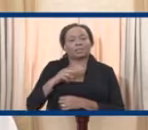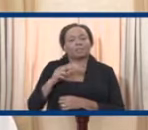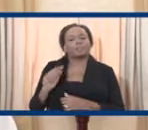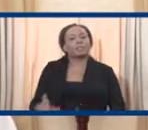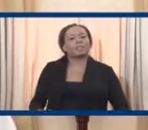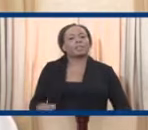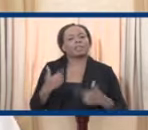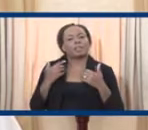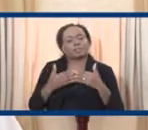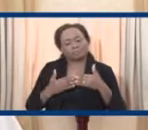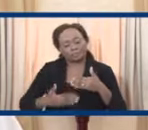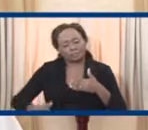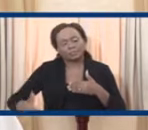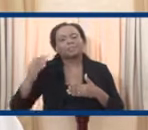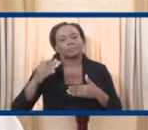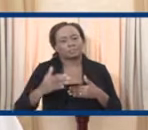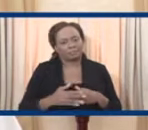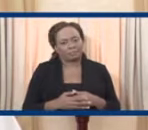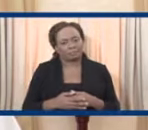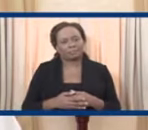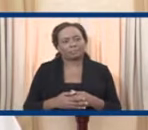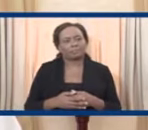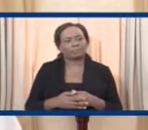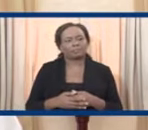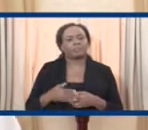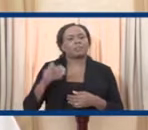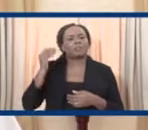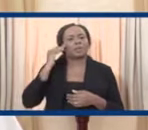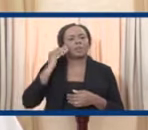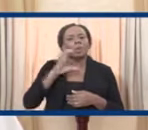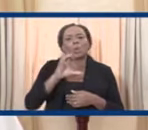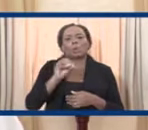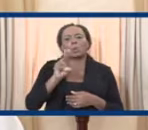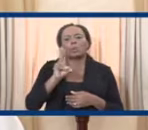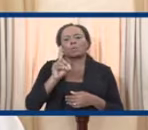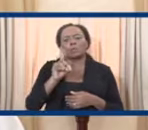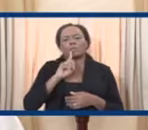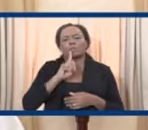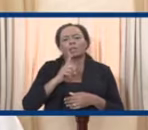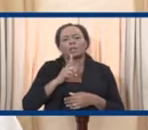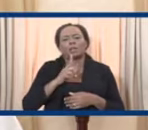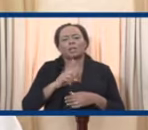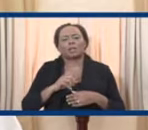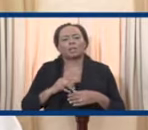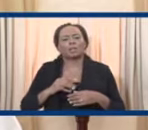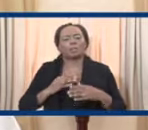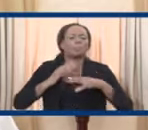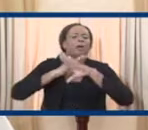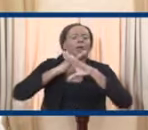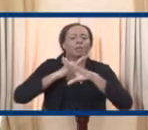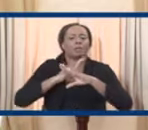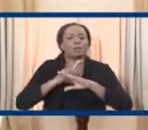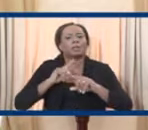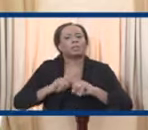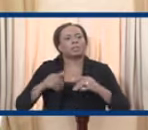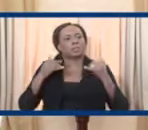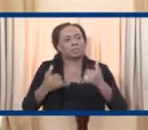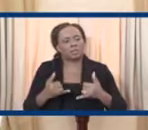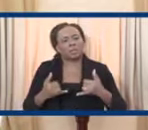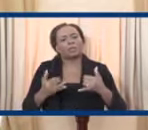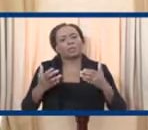did before COVID-19 reached our shores. Cautiously, but get on. It is time to reward